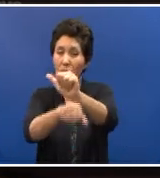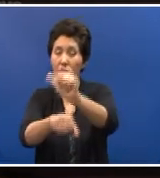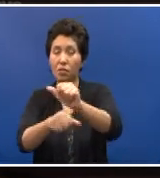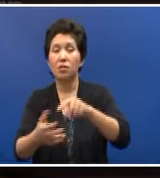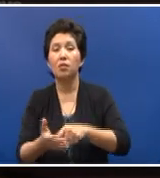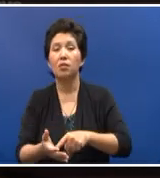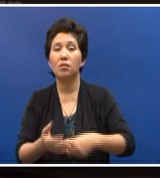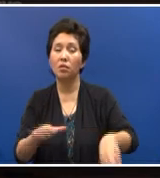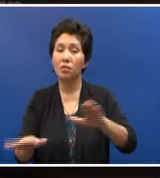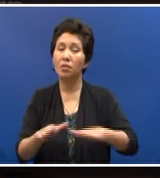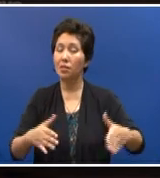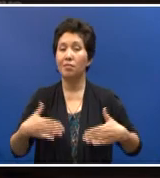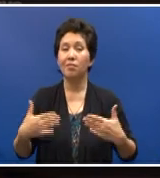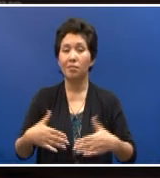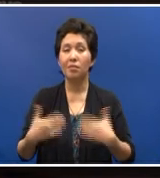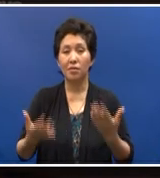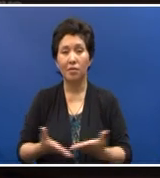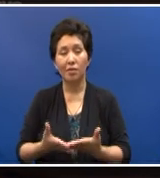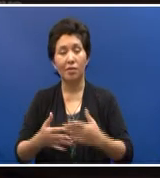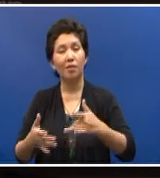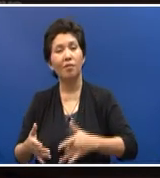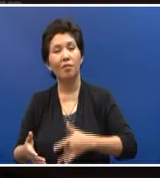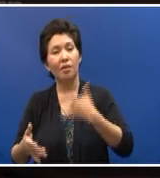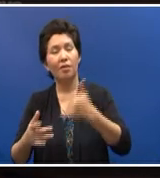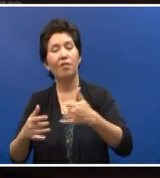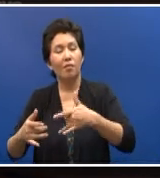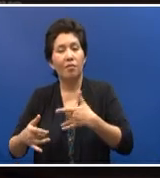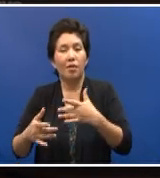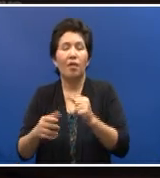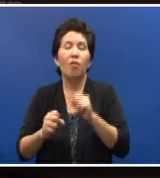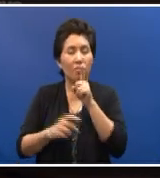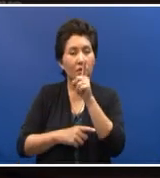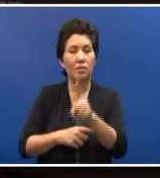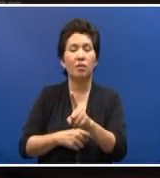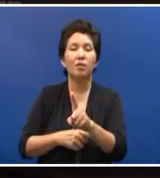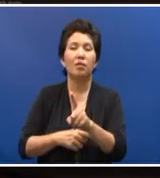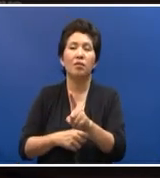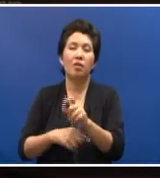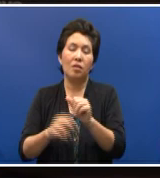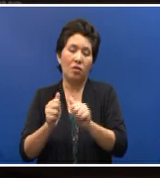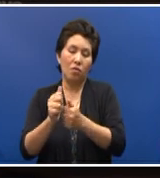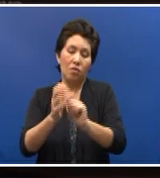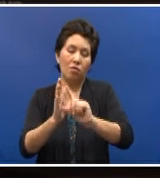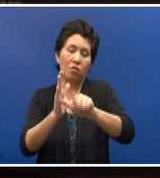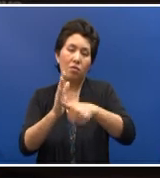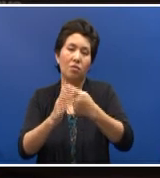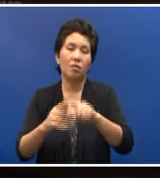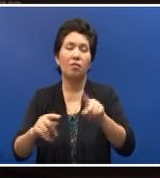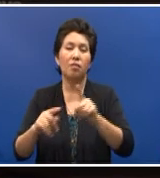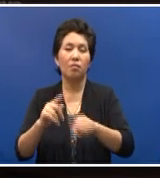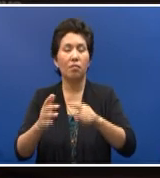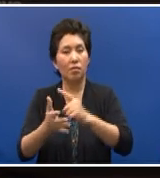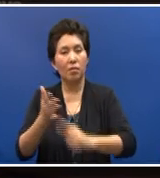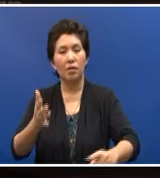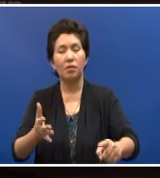so children in countries like Bangladesh and Nepal are forced to work for hours and are paid a pittance in violations